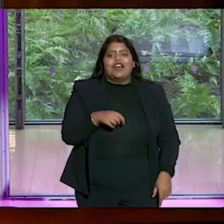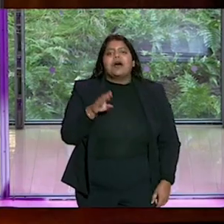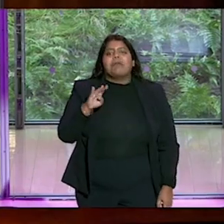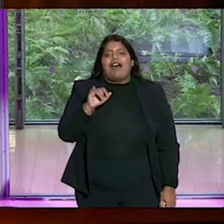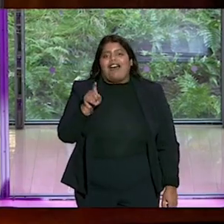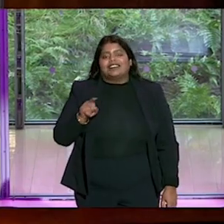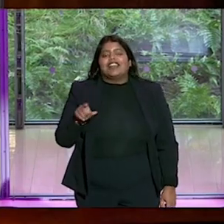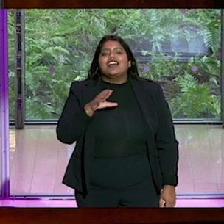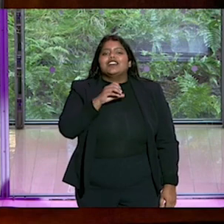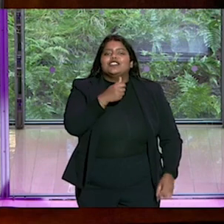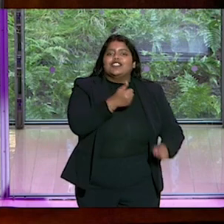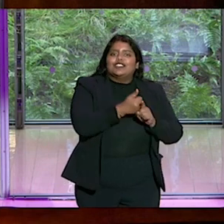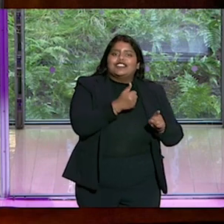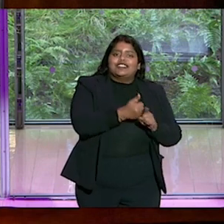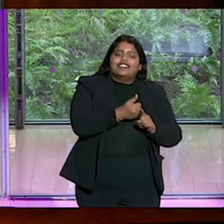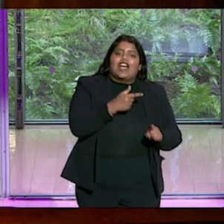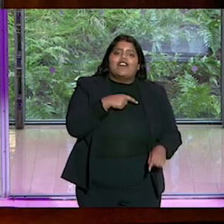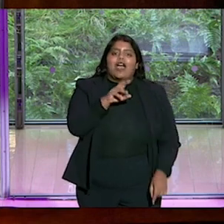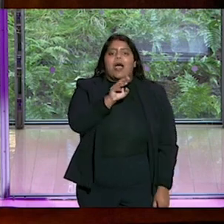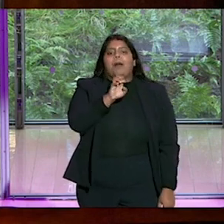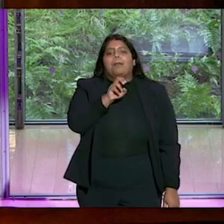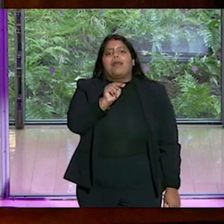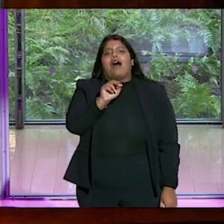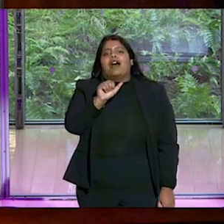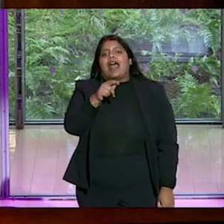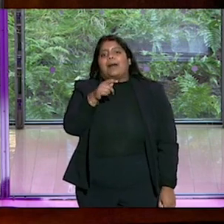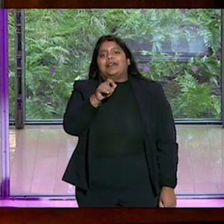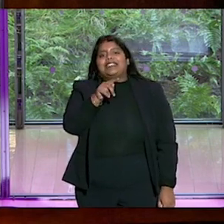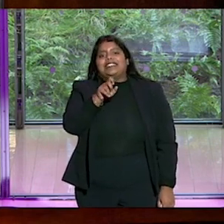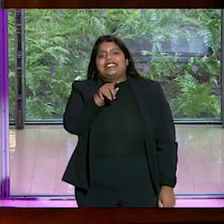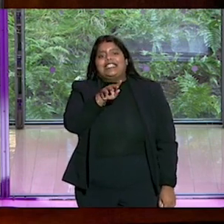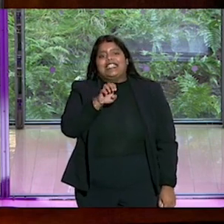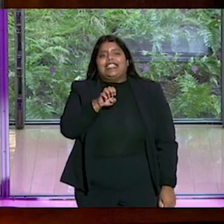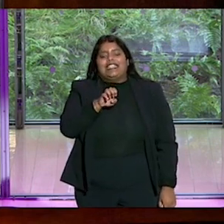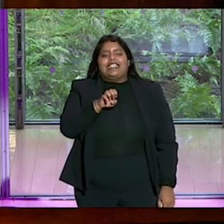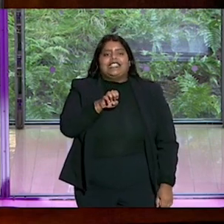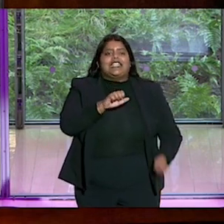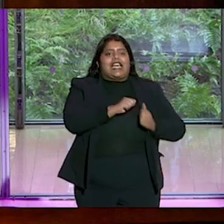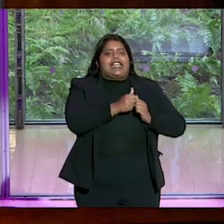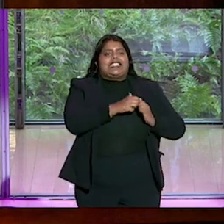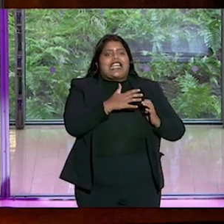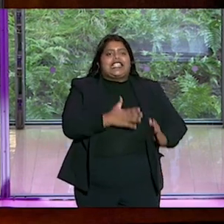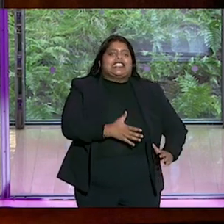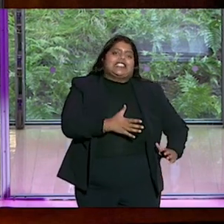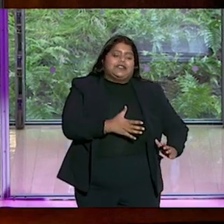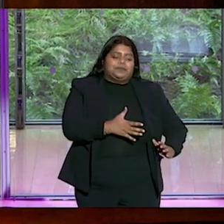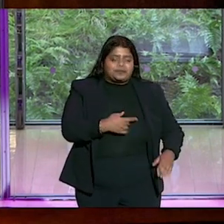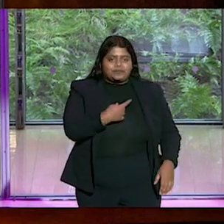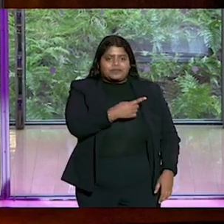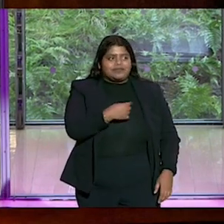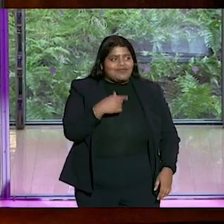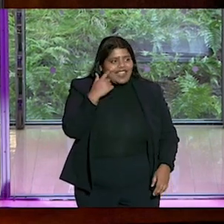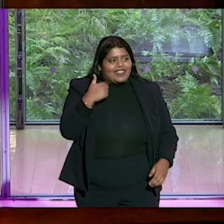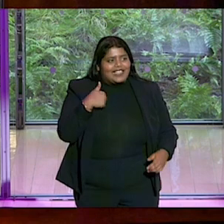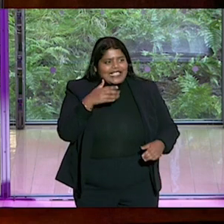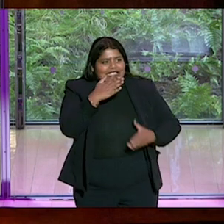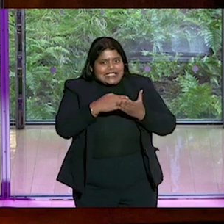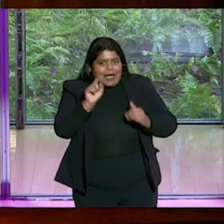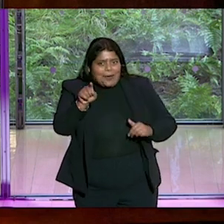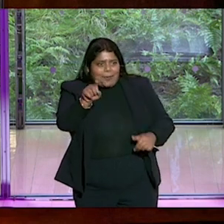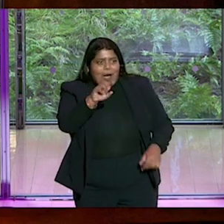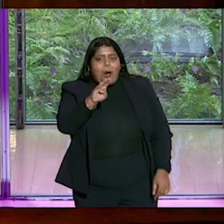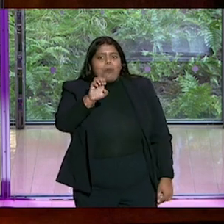YouTube test kitchen contributor for Halloween. Laughs, so I think there are some Bon Appetit YouTube fans